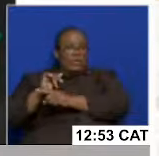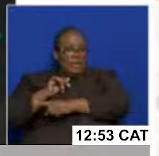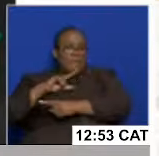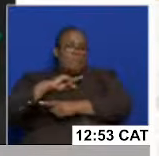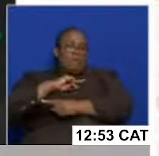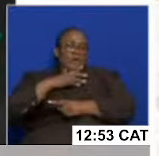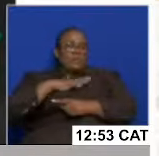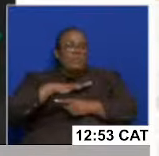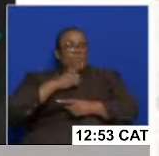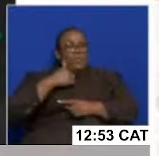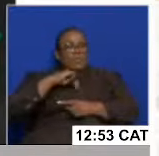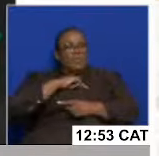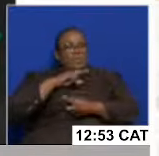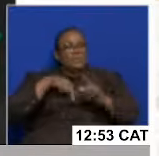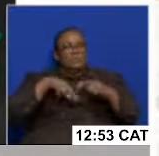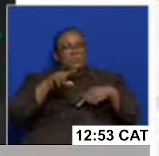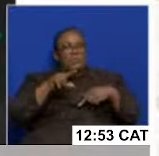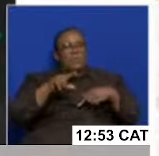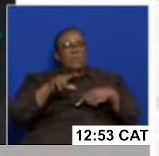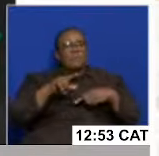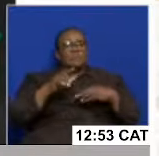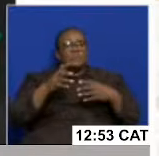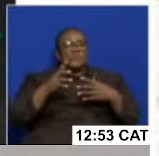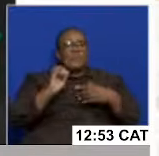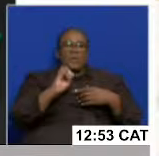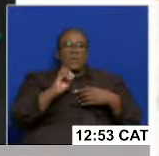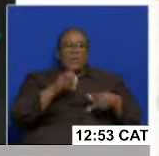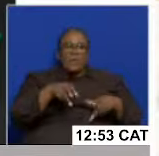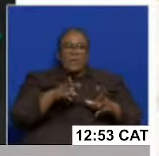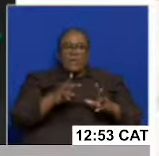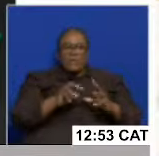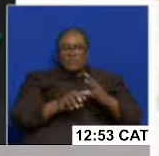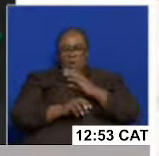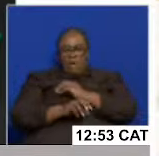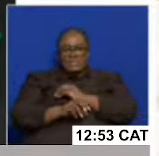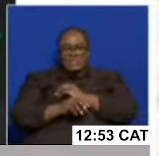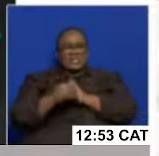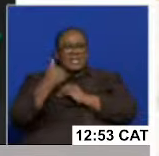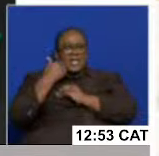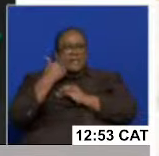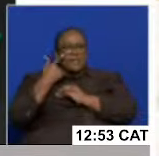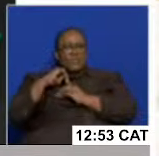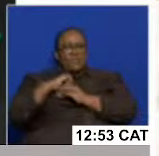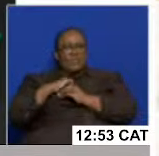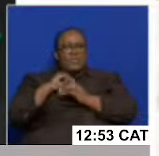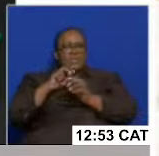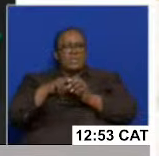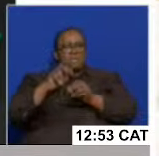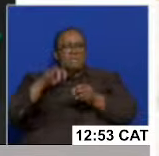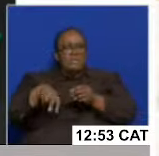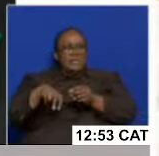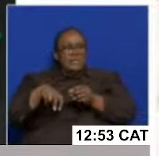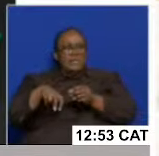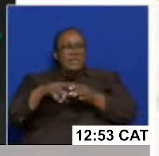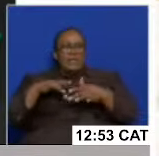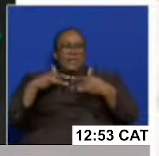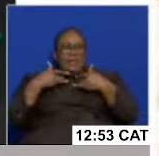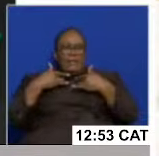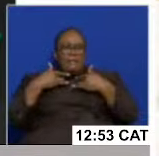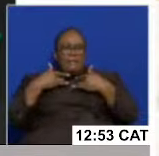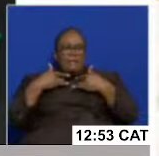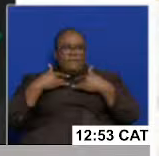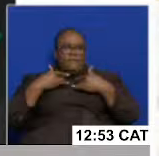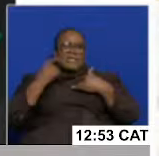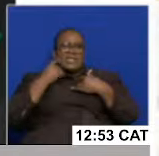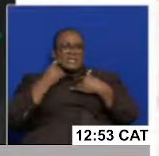resigned, will it make his life easier? You then respond and you say, okay, let me ask. So,